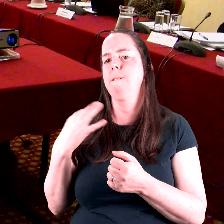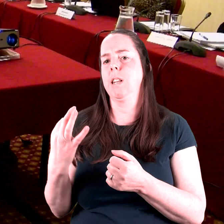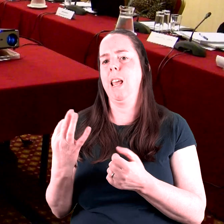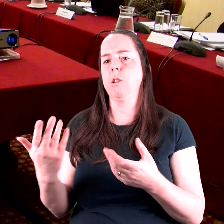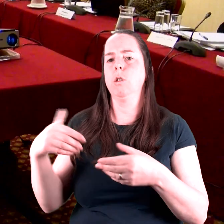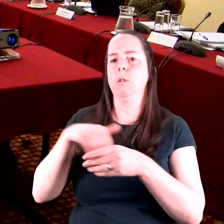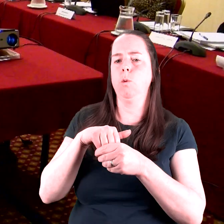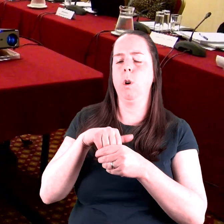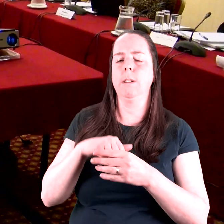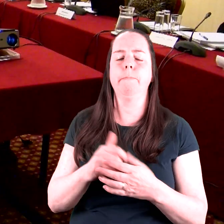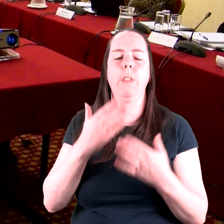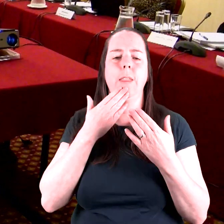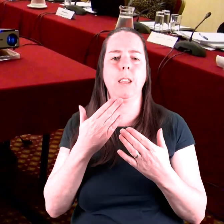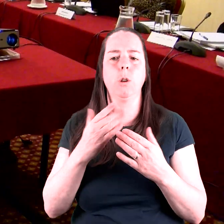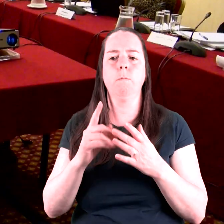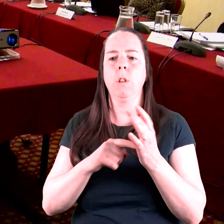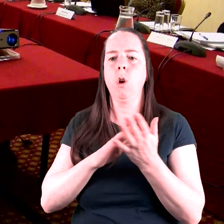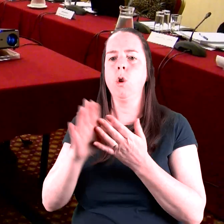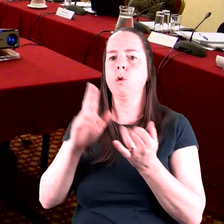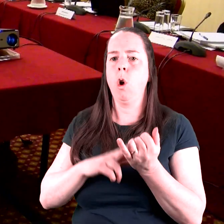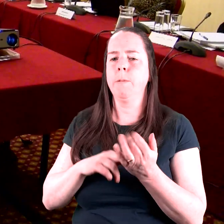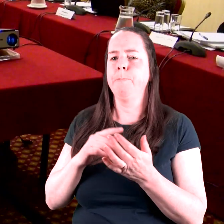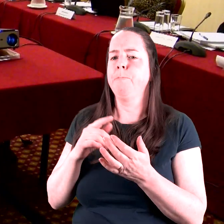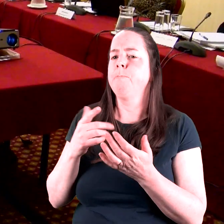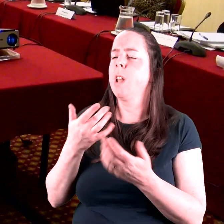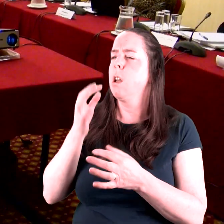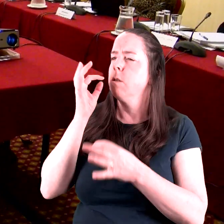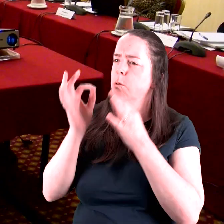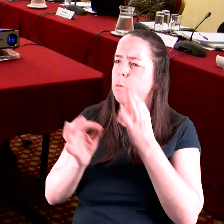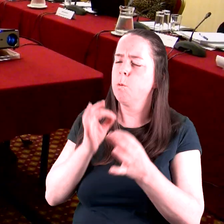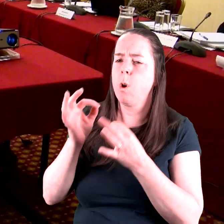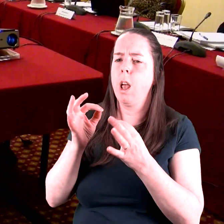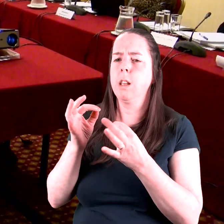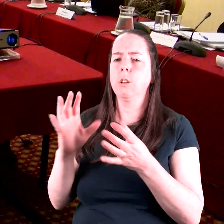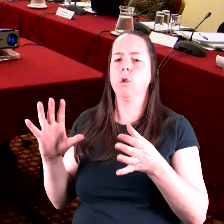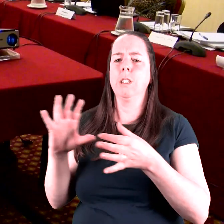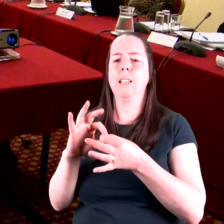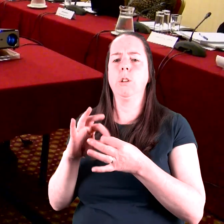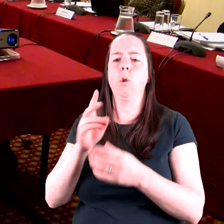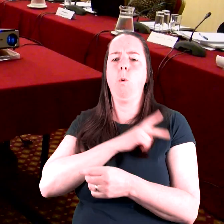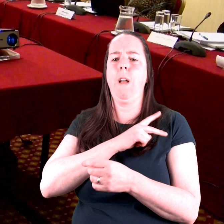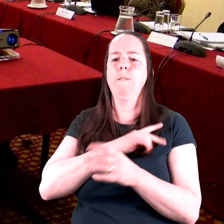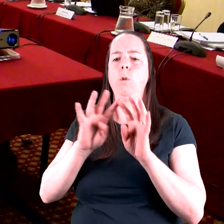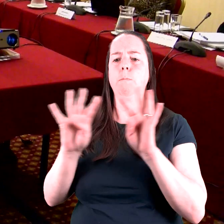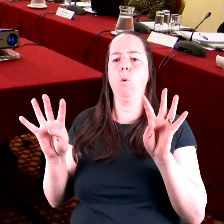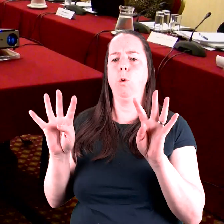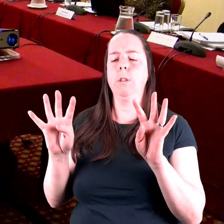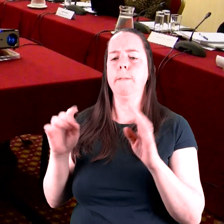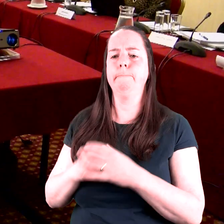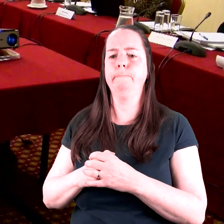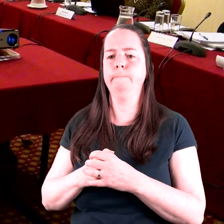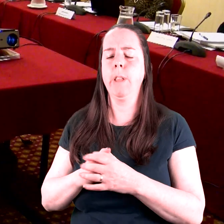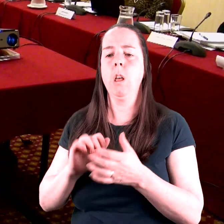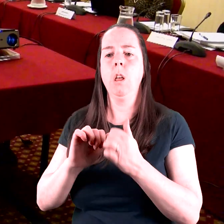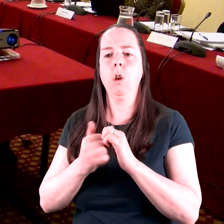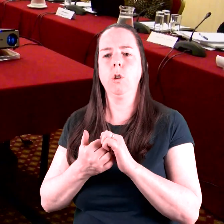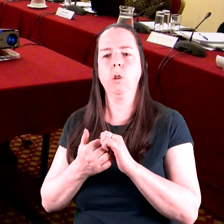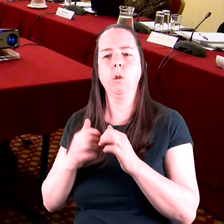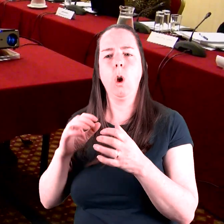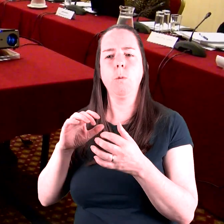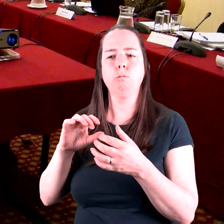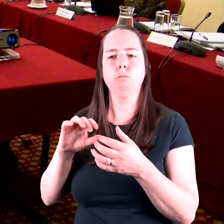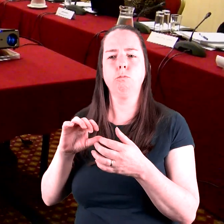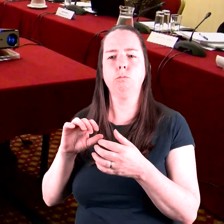accept the invitation. Thank you. John? It's just a question relating to the Workforce Board